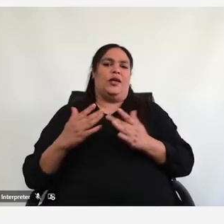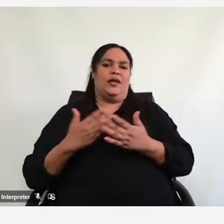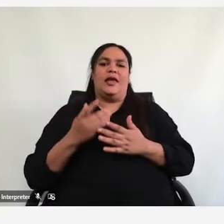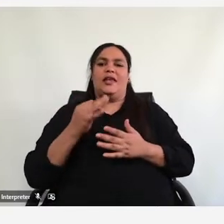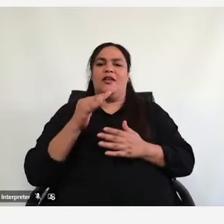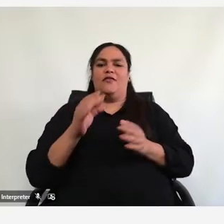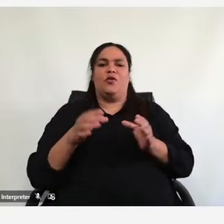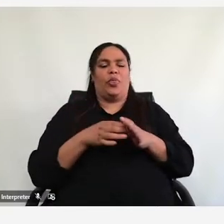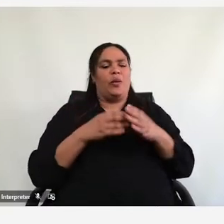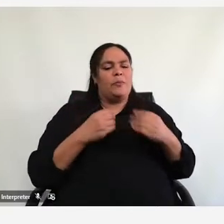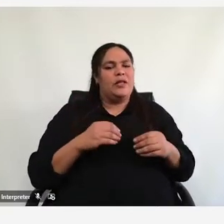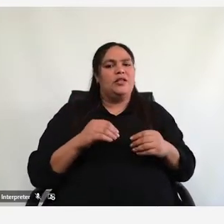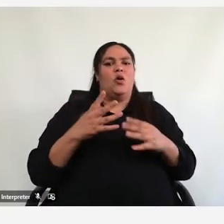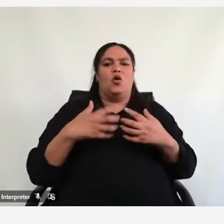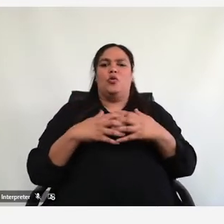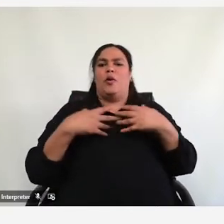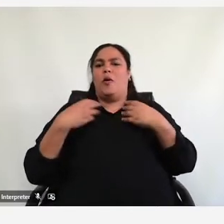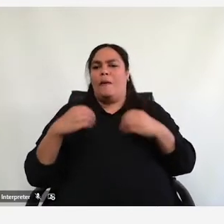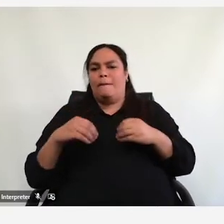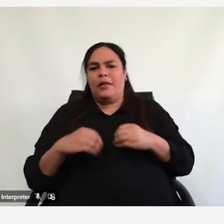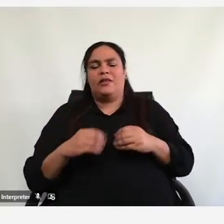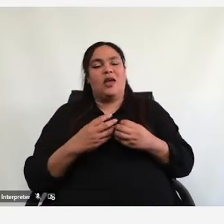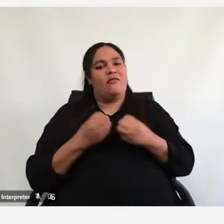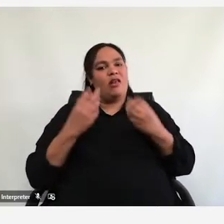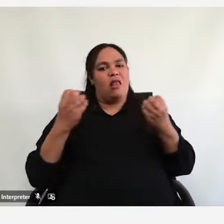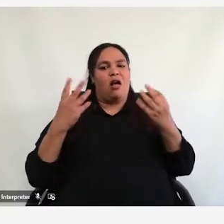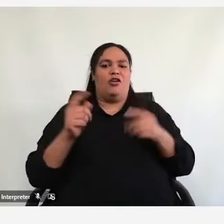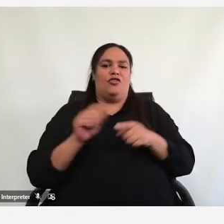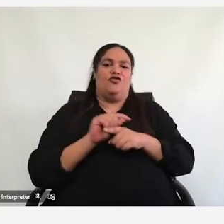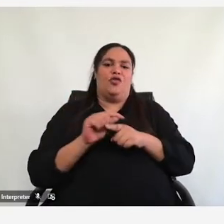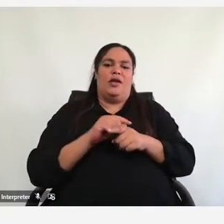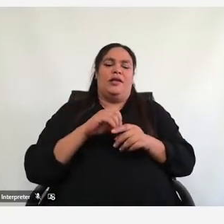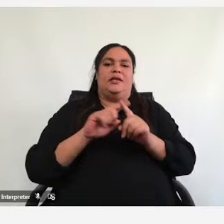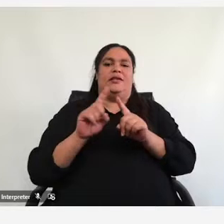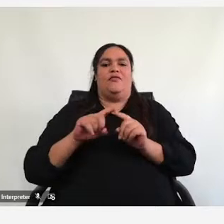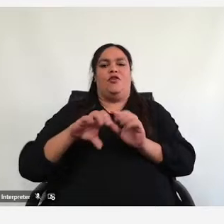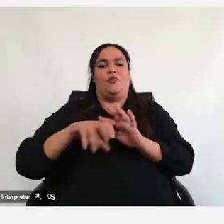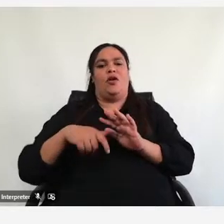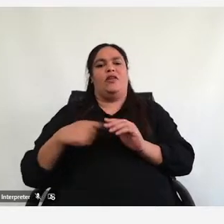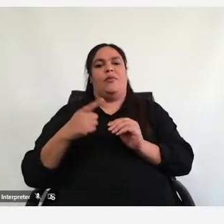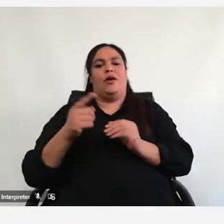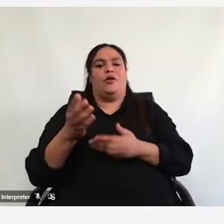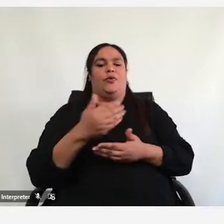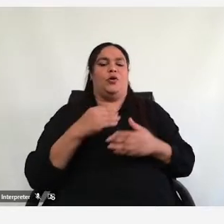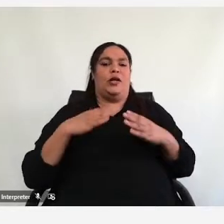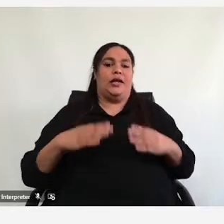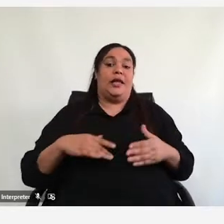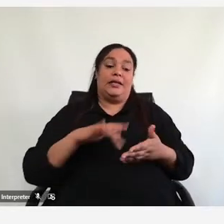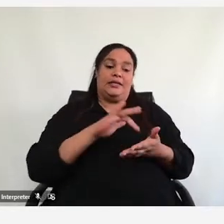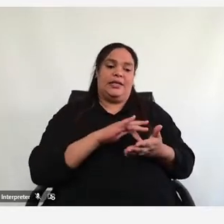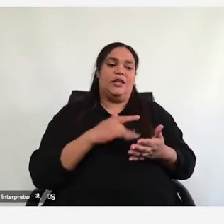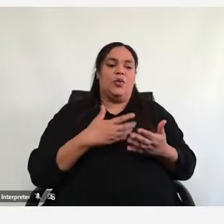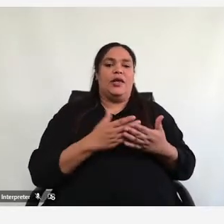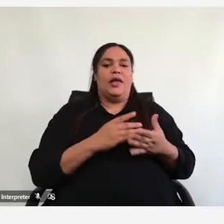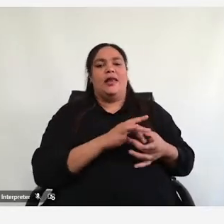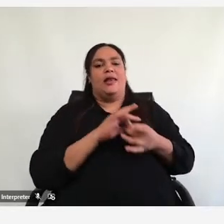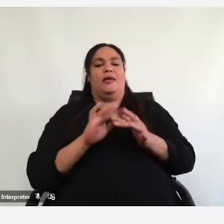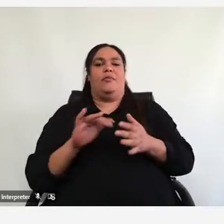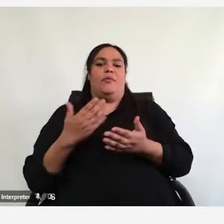small business or entrepreneur. We have lots and lots of training across our province in terms of the procurement client center that we can link people